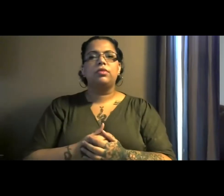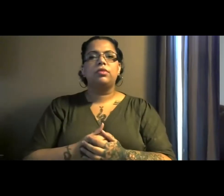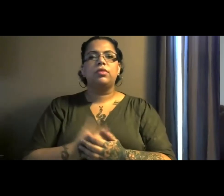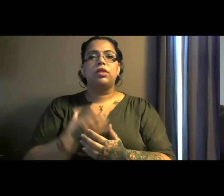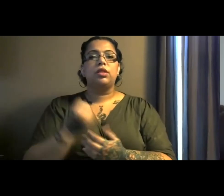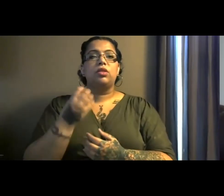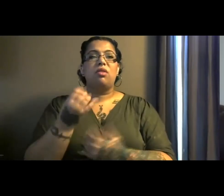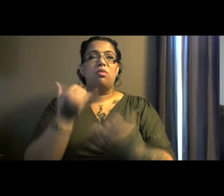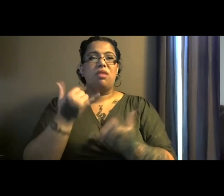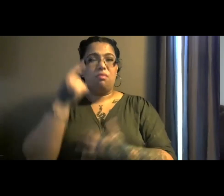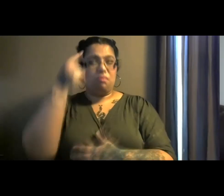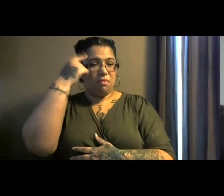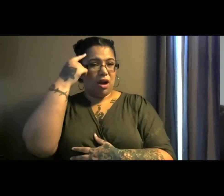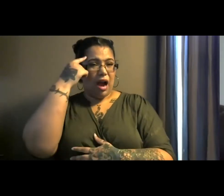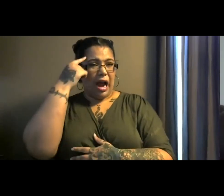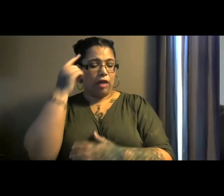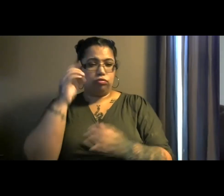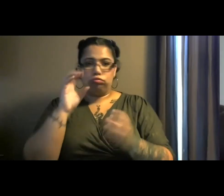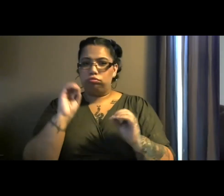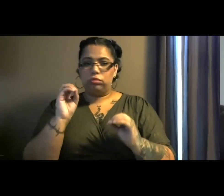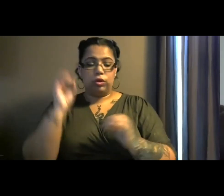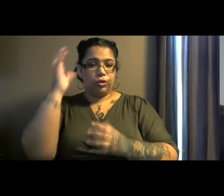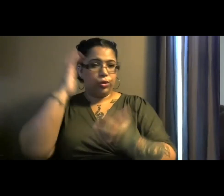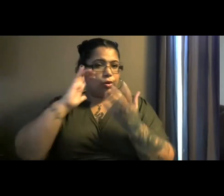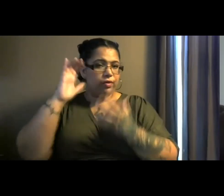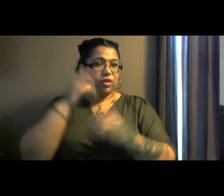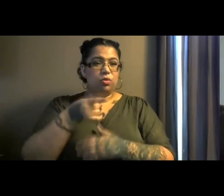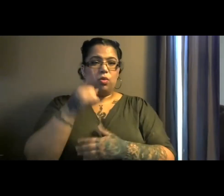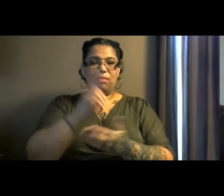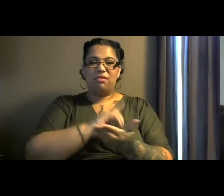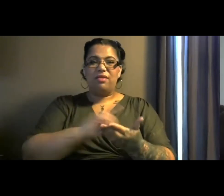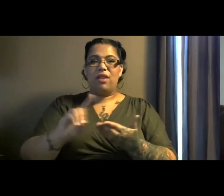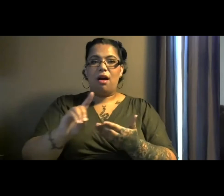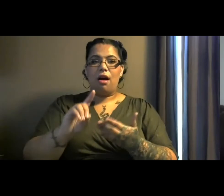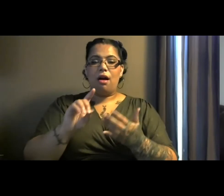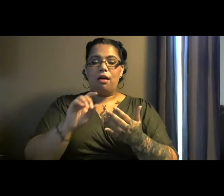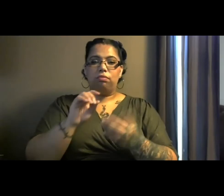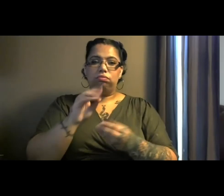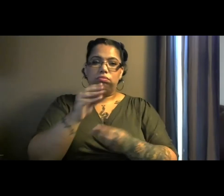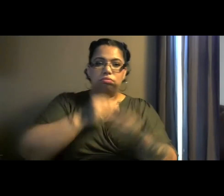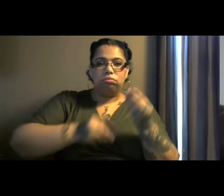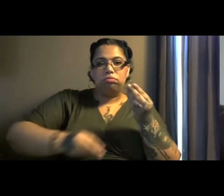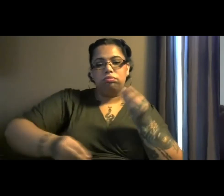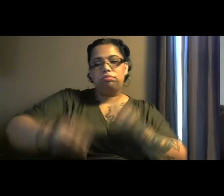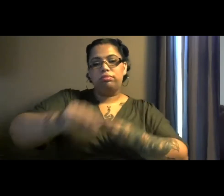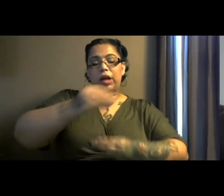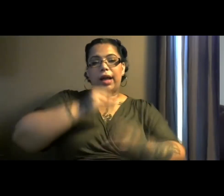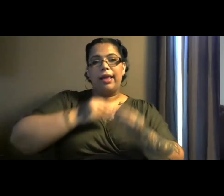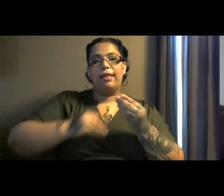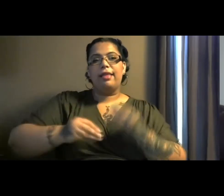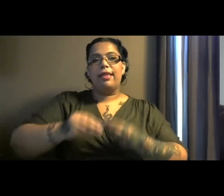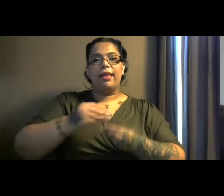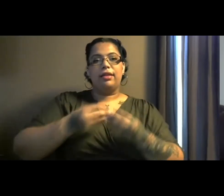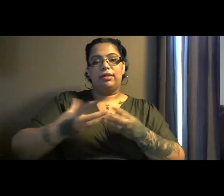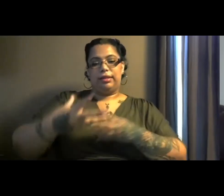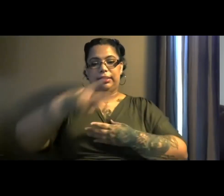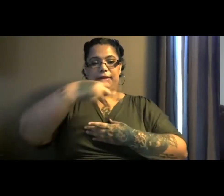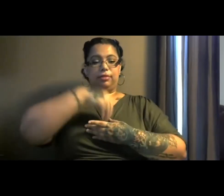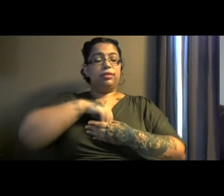mind. There is one divine circulation flowing through me, which is never